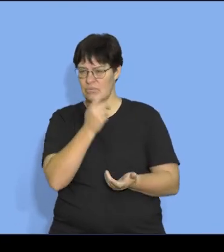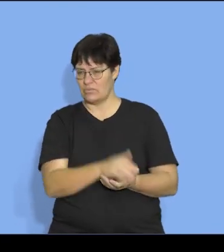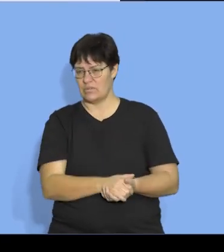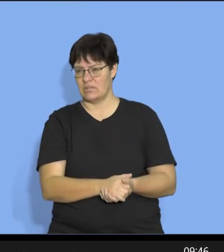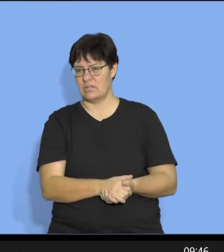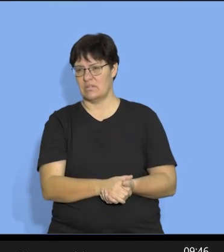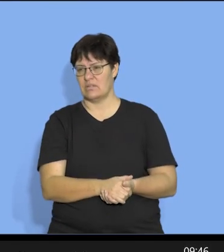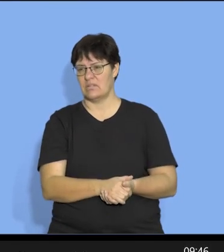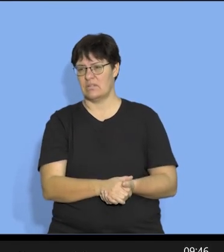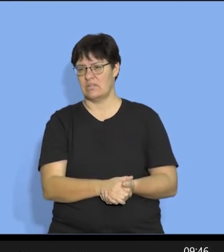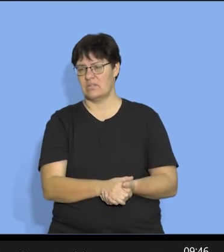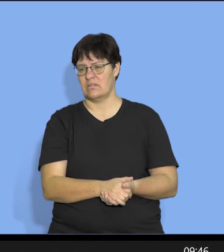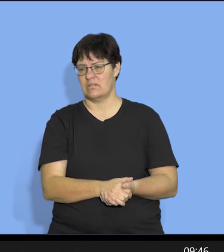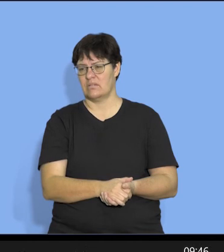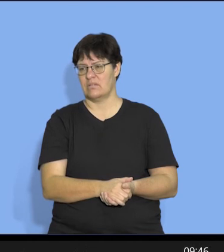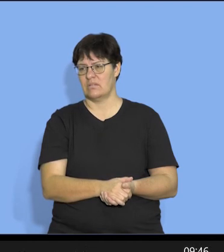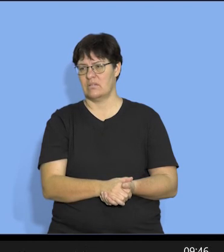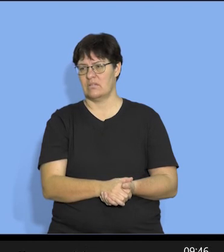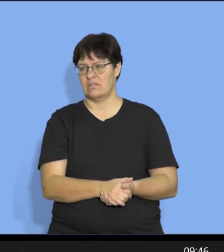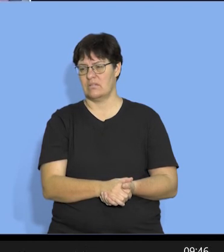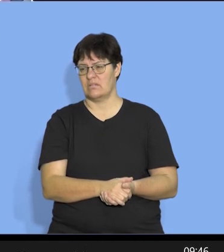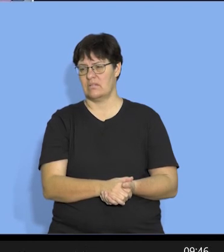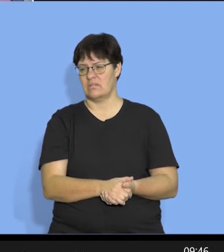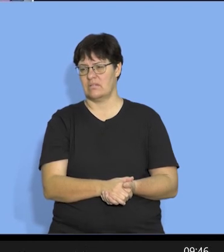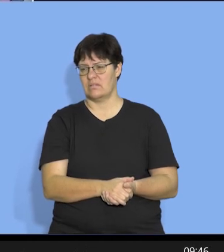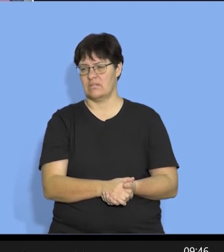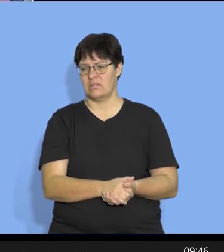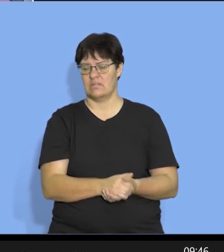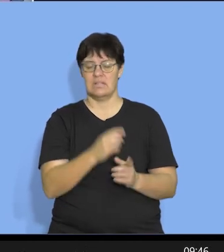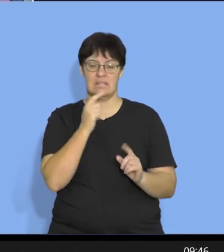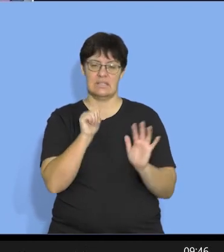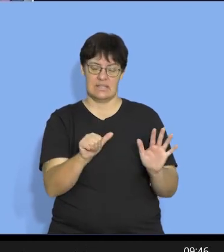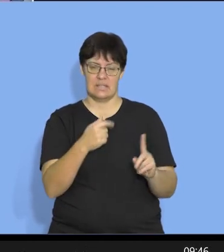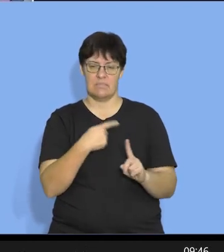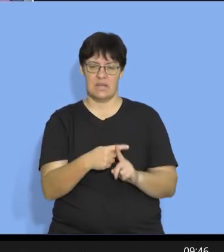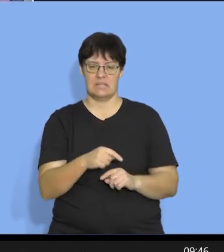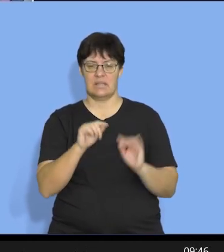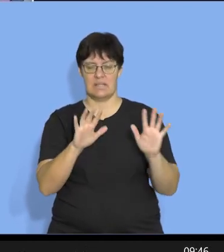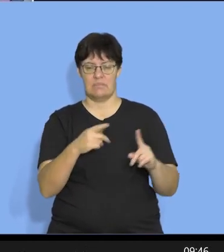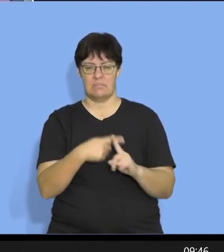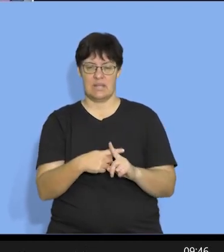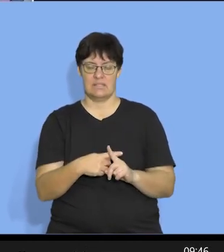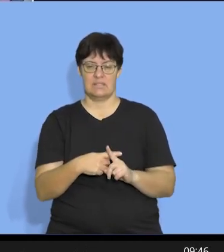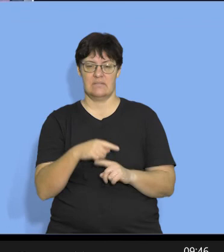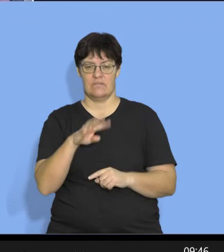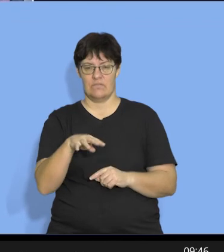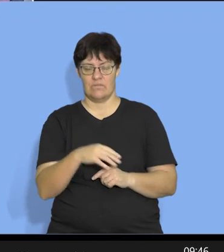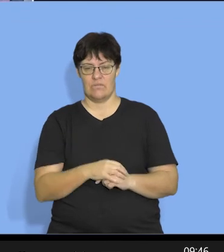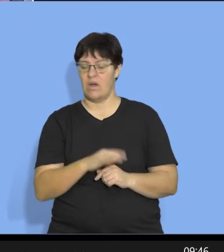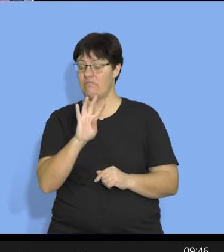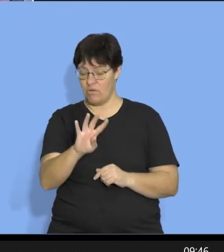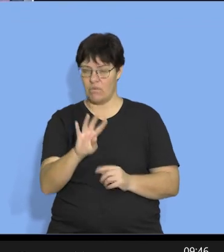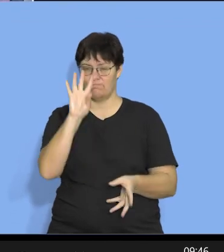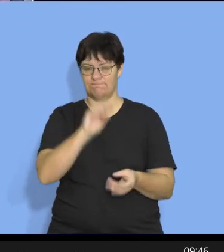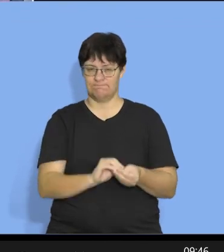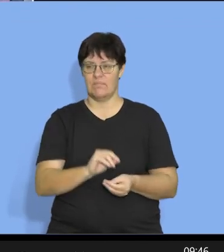let's do that. Okay? So let's put it over here quickly. So we've got 6 plus 10 plus